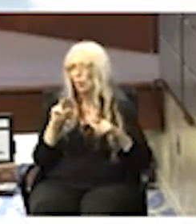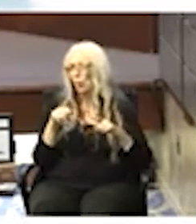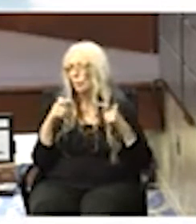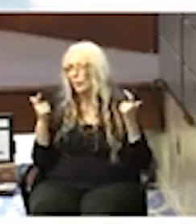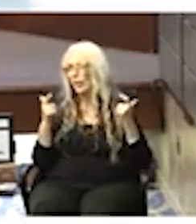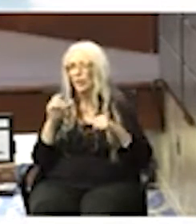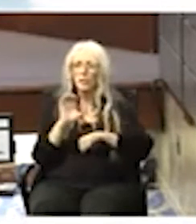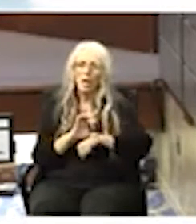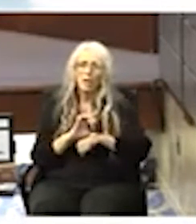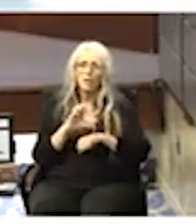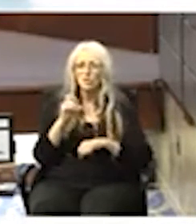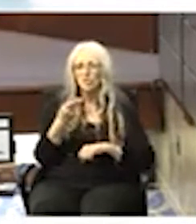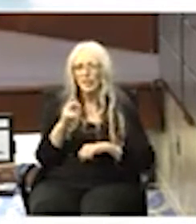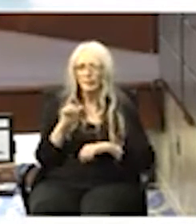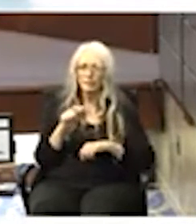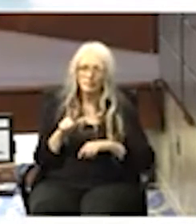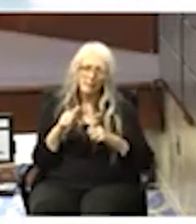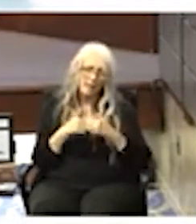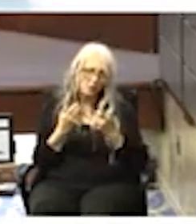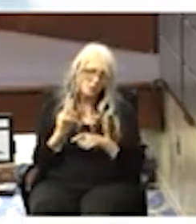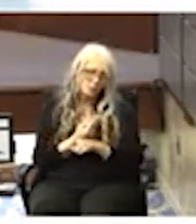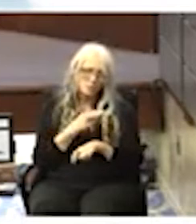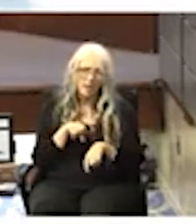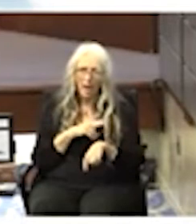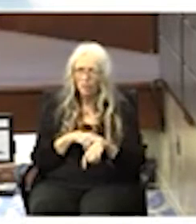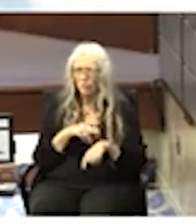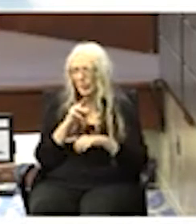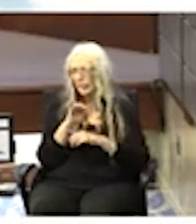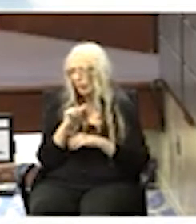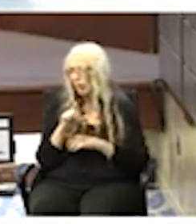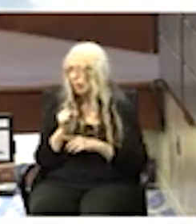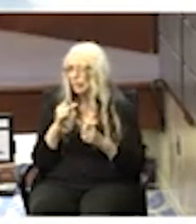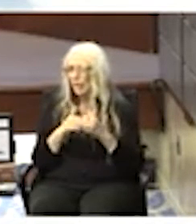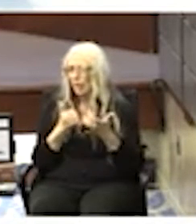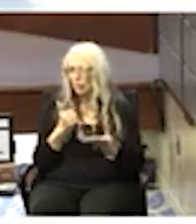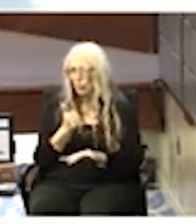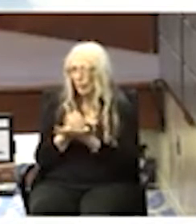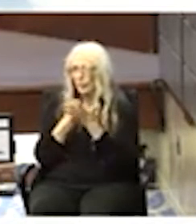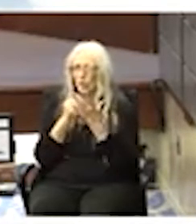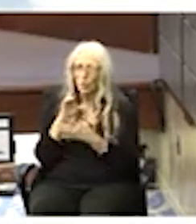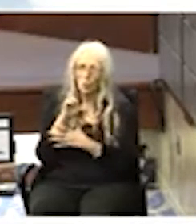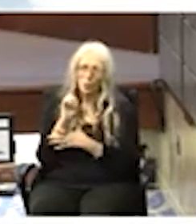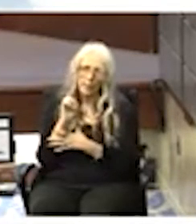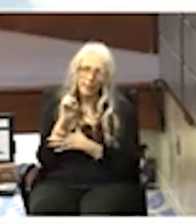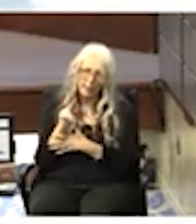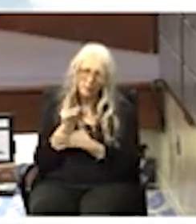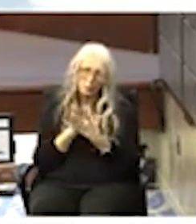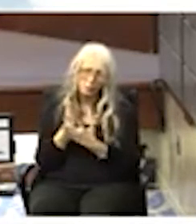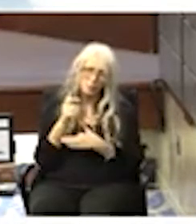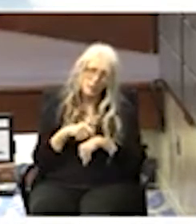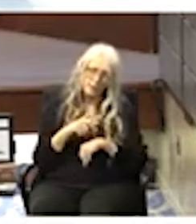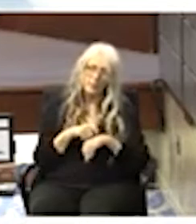concrete channels, just thinking about how we can utilize natural materials to help that creek over time, which will continue to have big